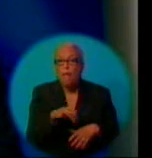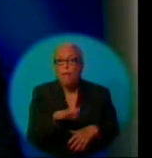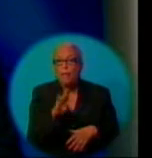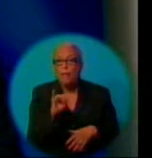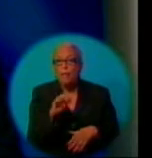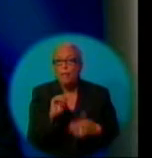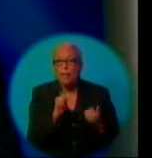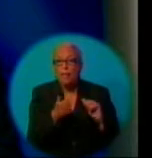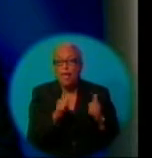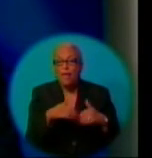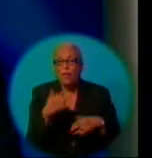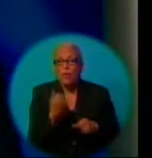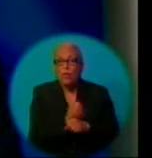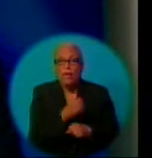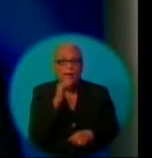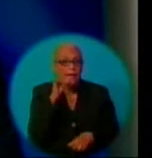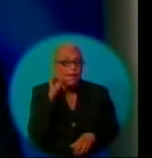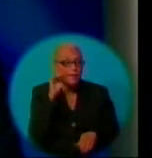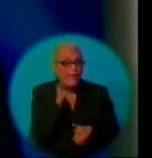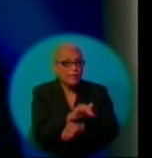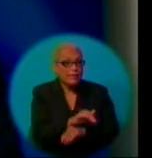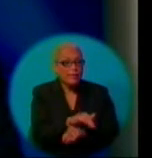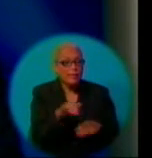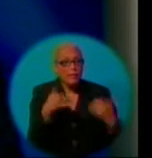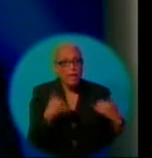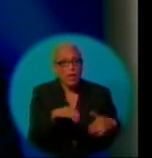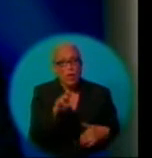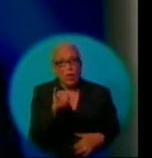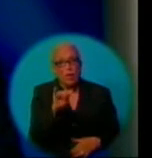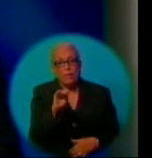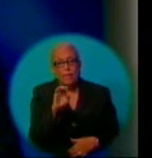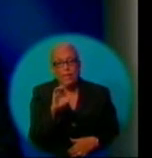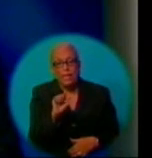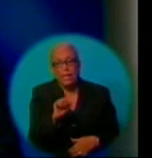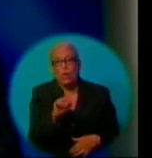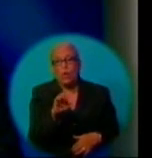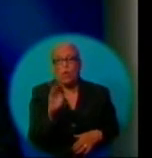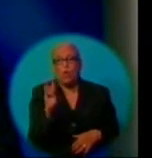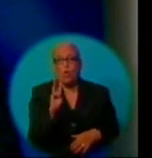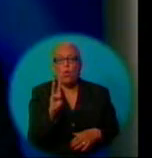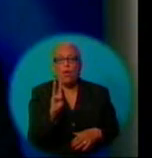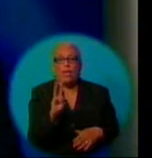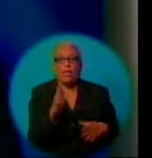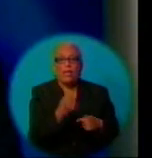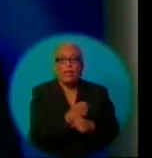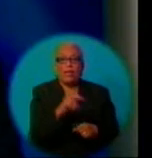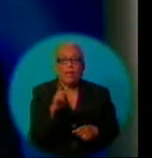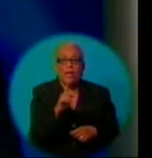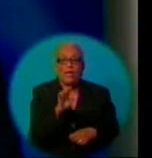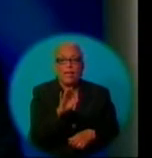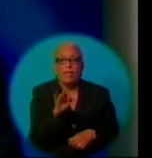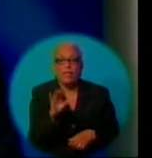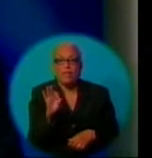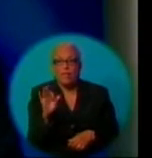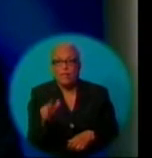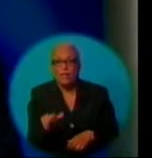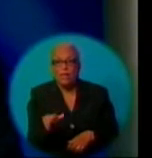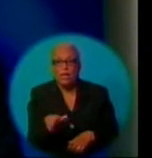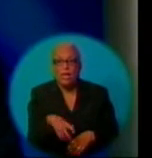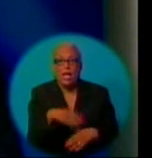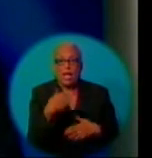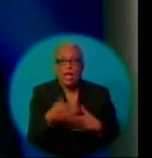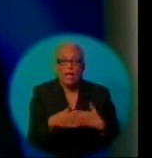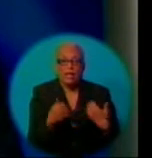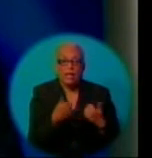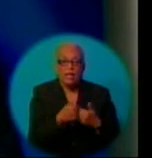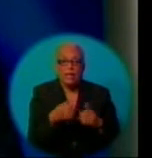after registering wins last night. Playing at the YMCA, Warriors defeated Pinelands 95-93 in overtime